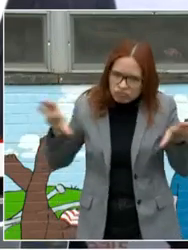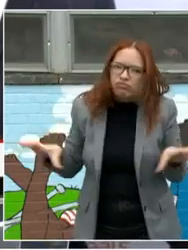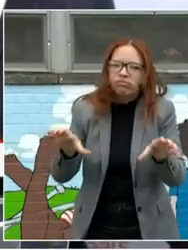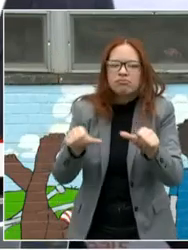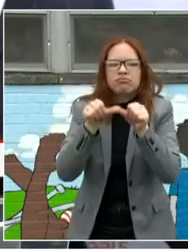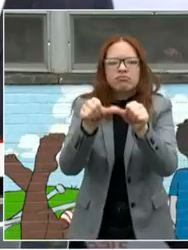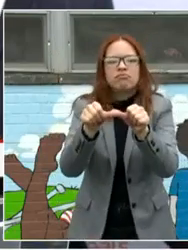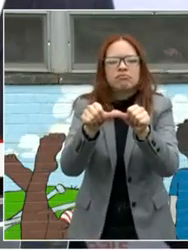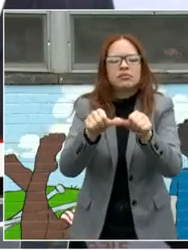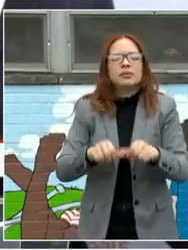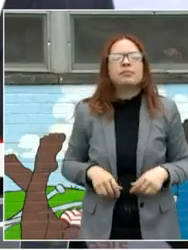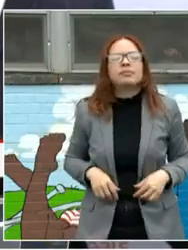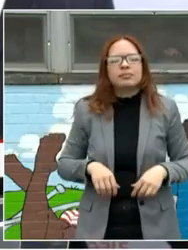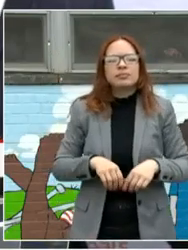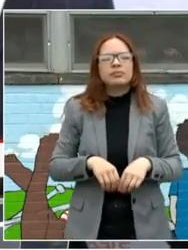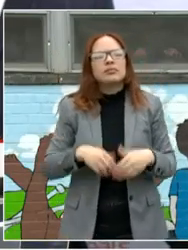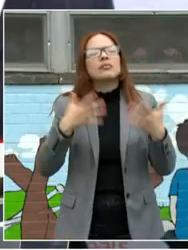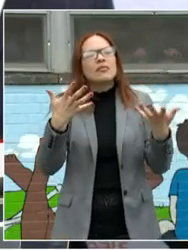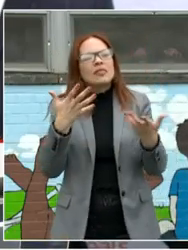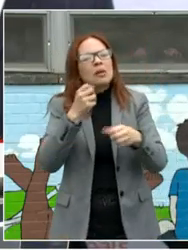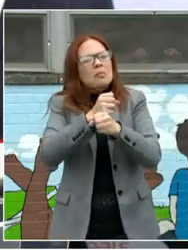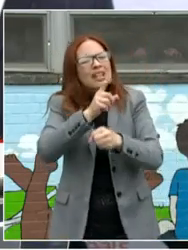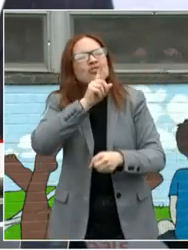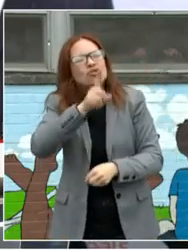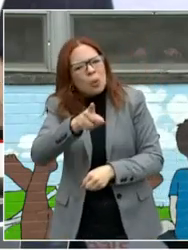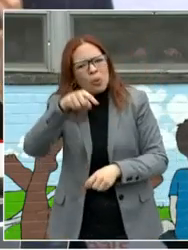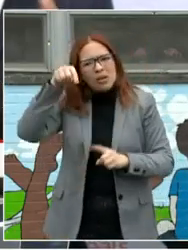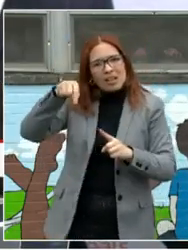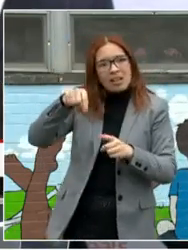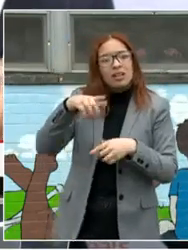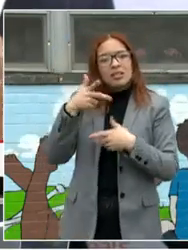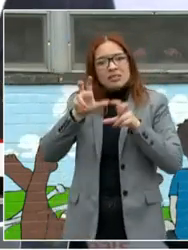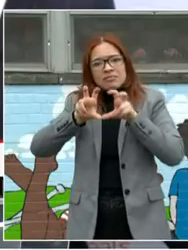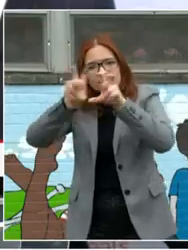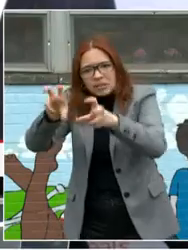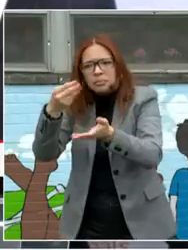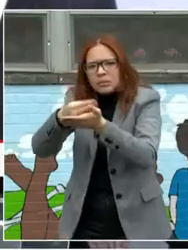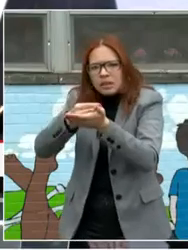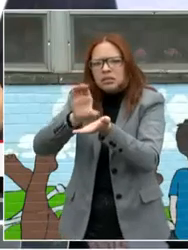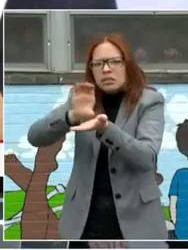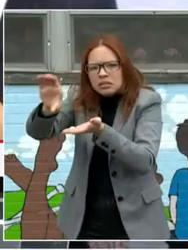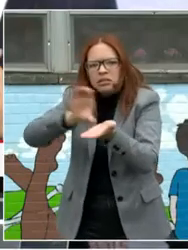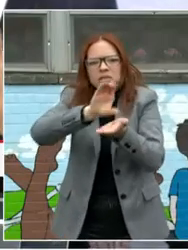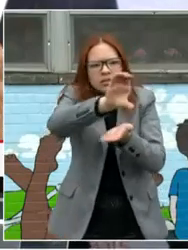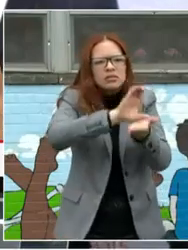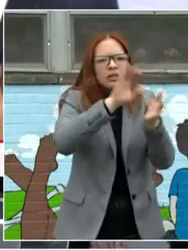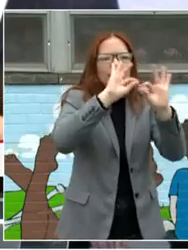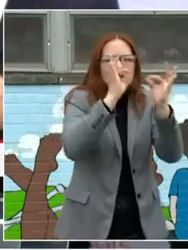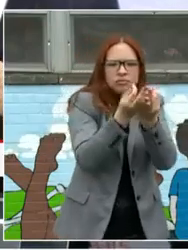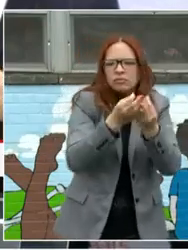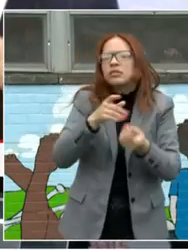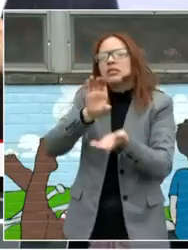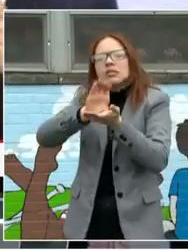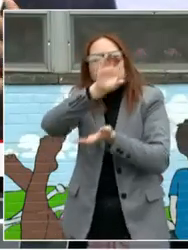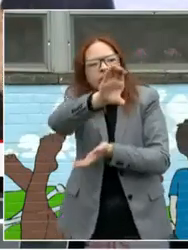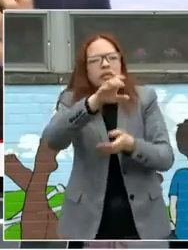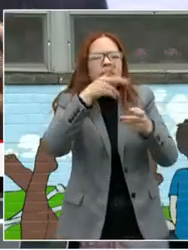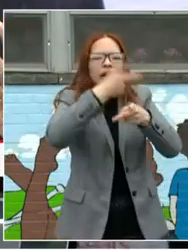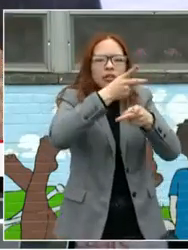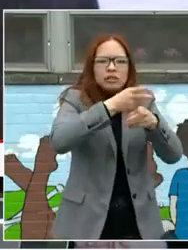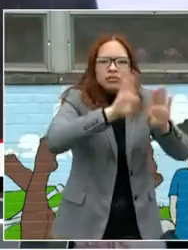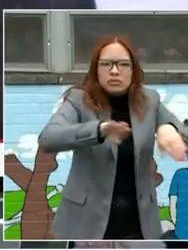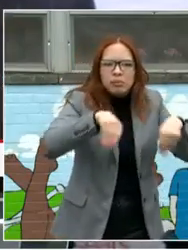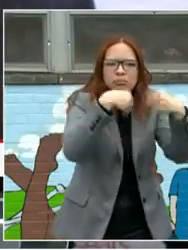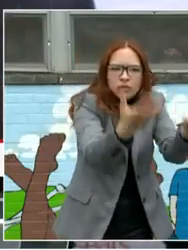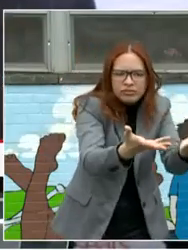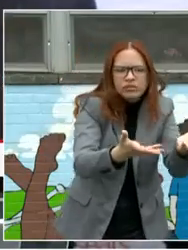these investments to ensure that our families could return to work, to ensure that child care providers had the support that they needed. And it's real